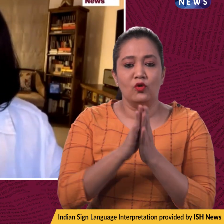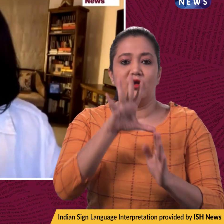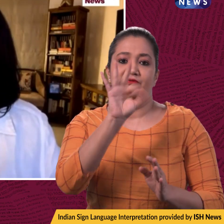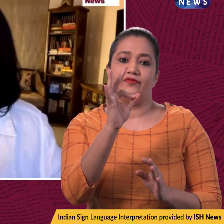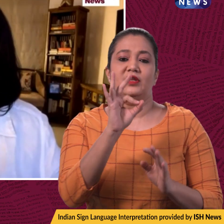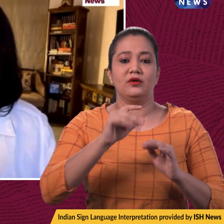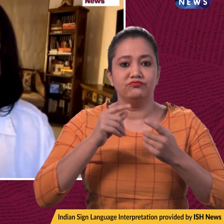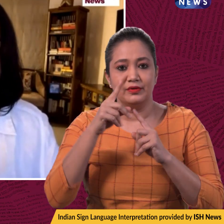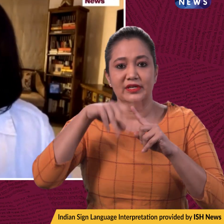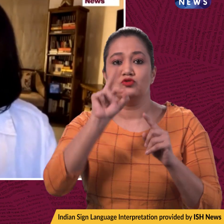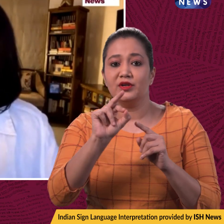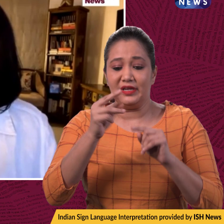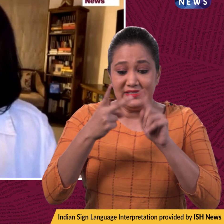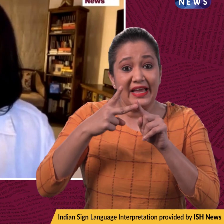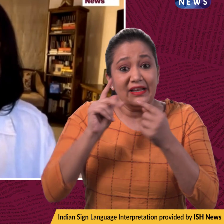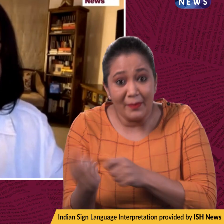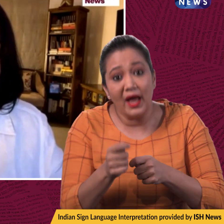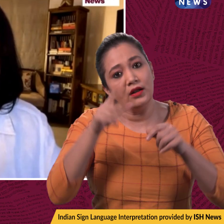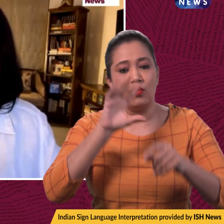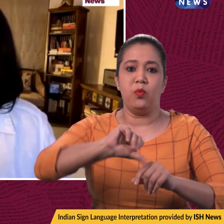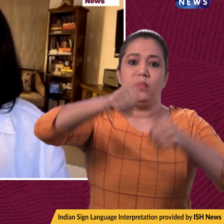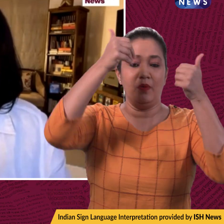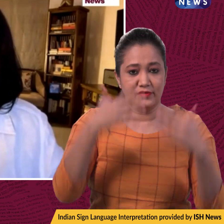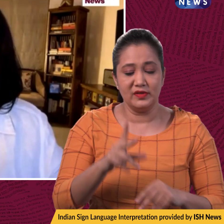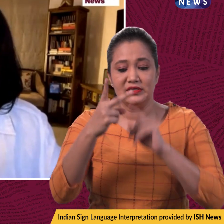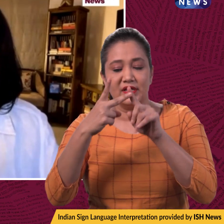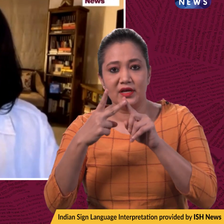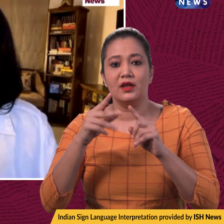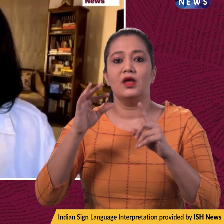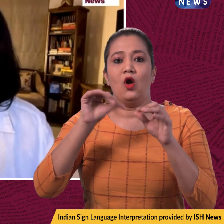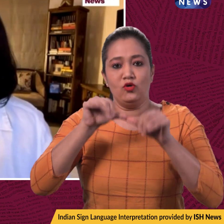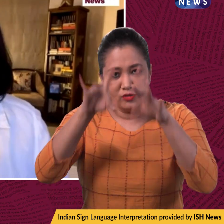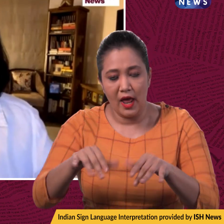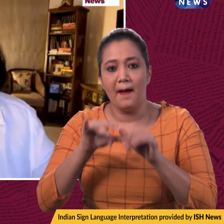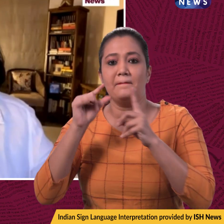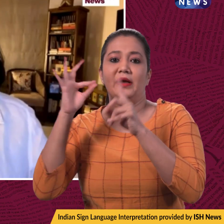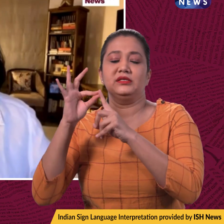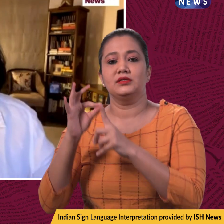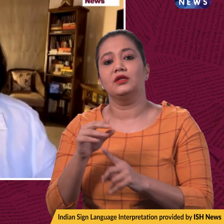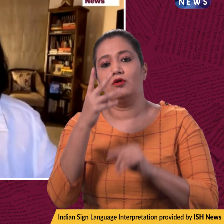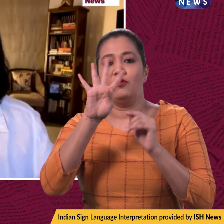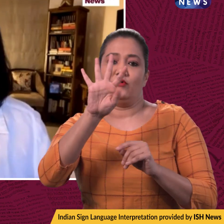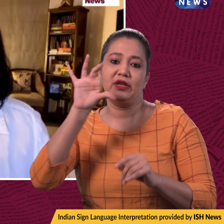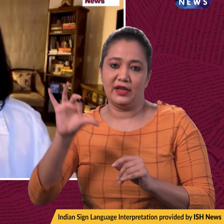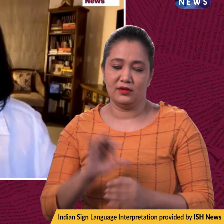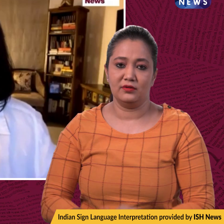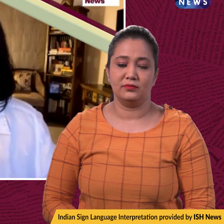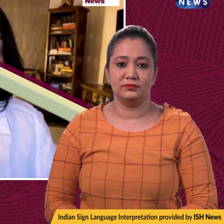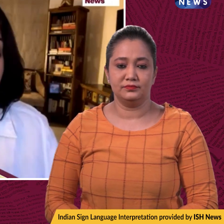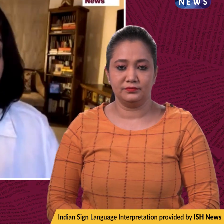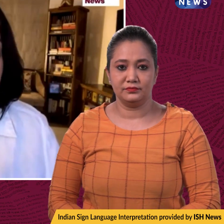won 50 T20s while chasing. They're followed by Australia and Pakistan that have won 49